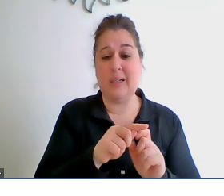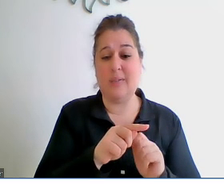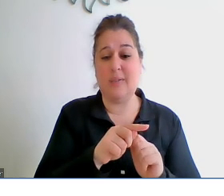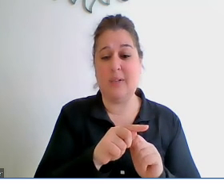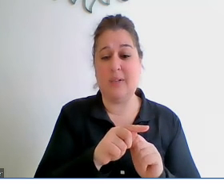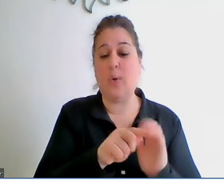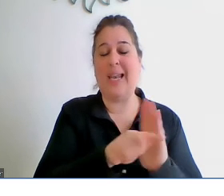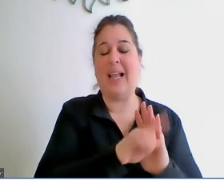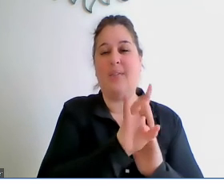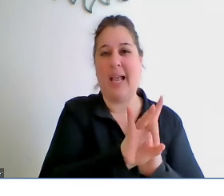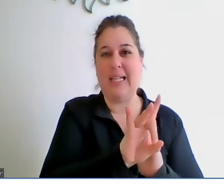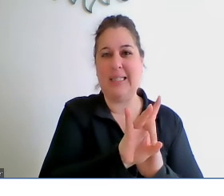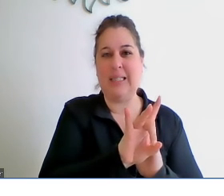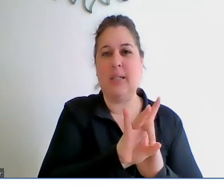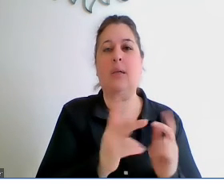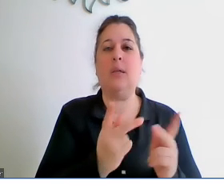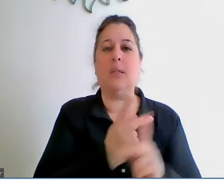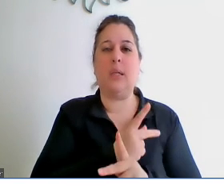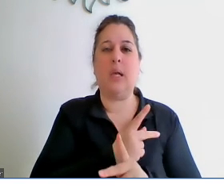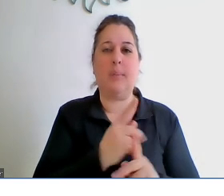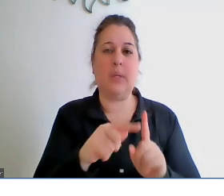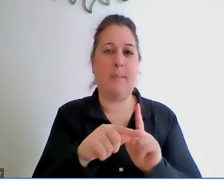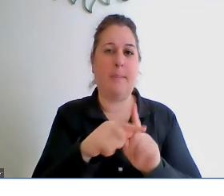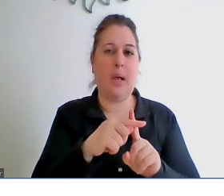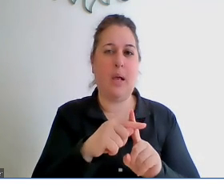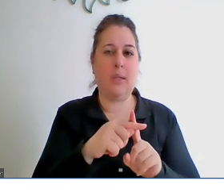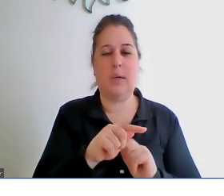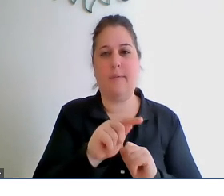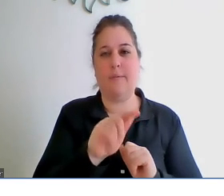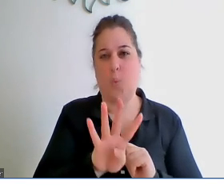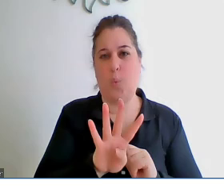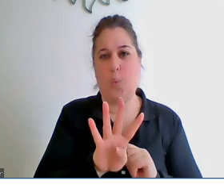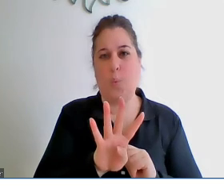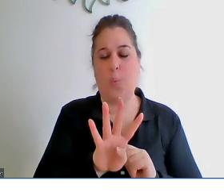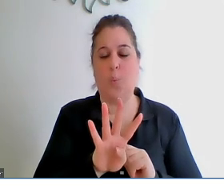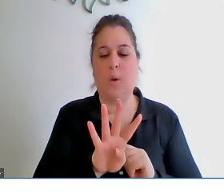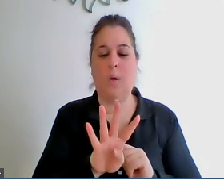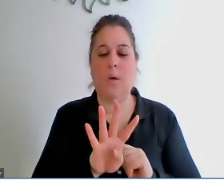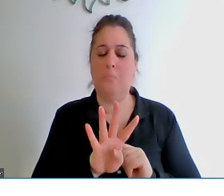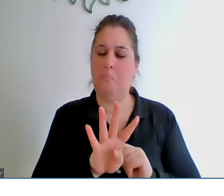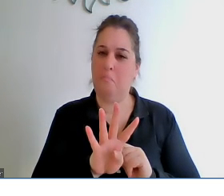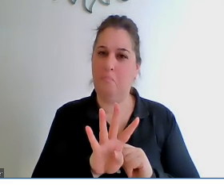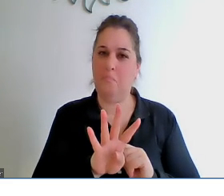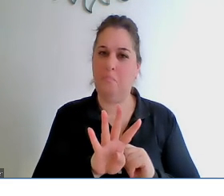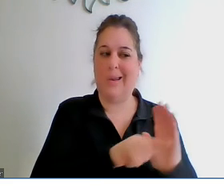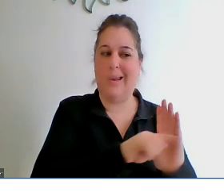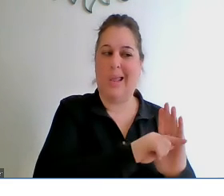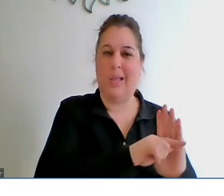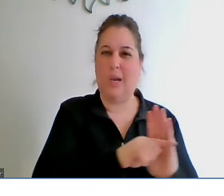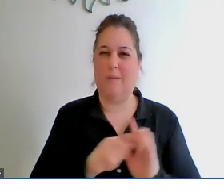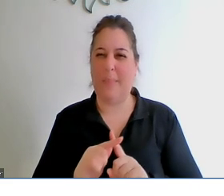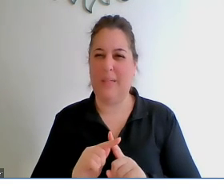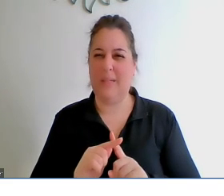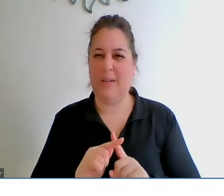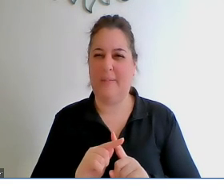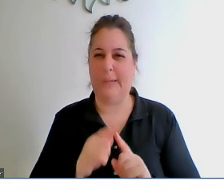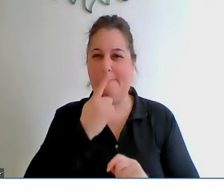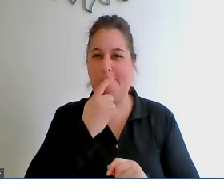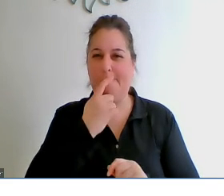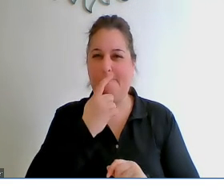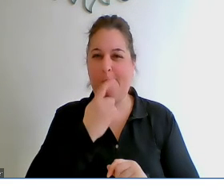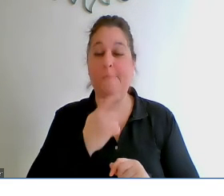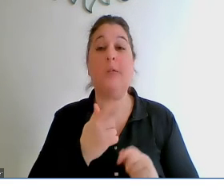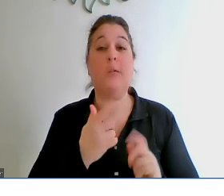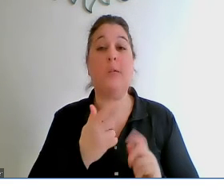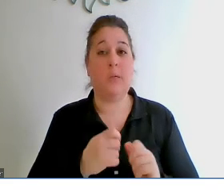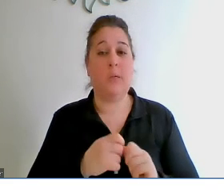it's a negative times a positive. Well, remember, if I don't see a positive in front of the number, it's positive. So they're different signs.